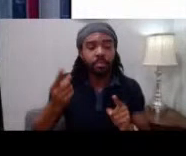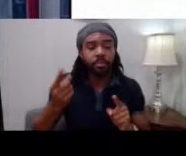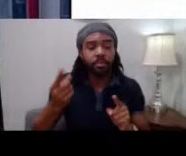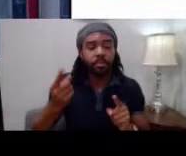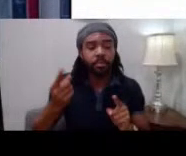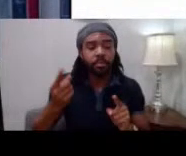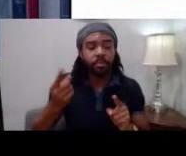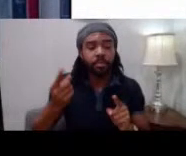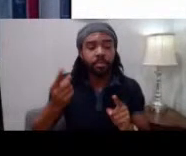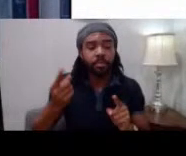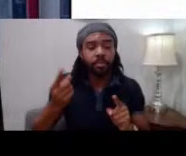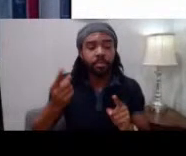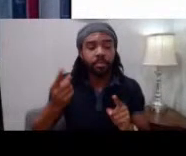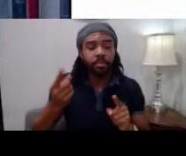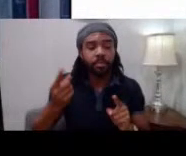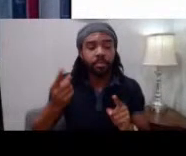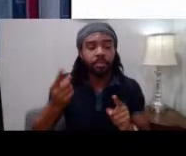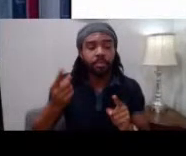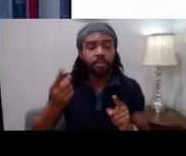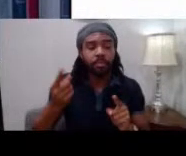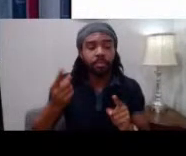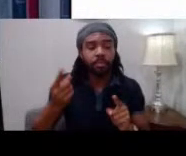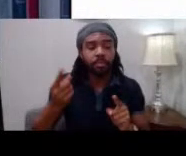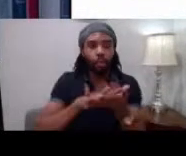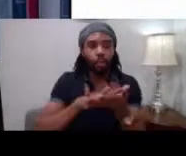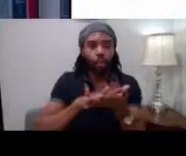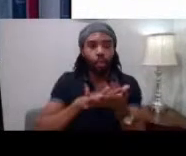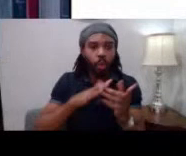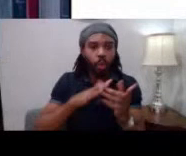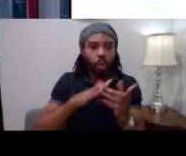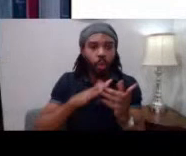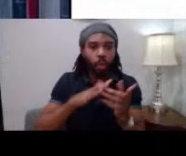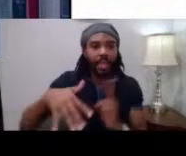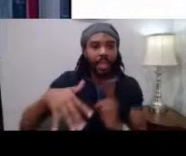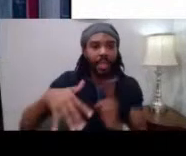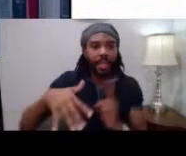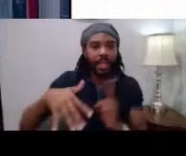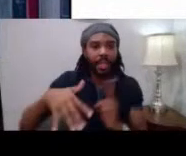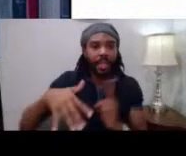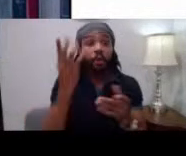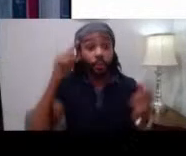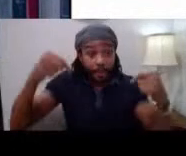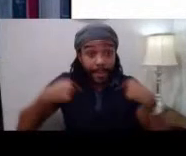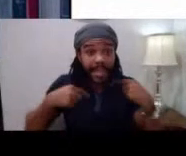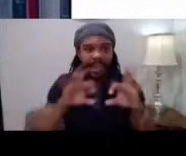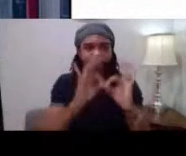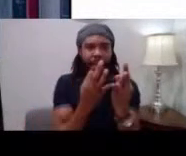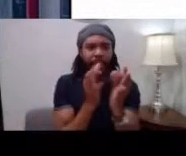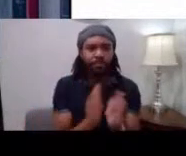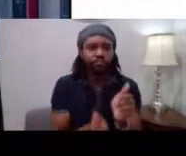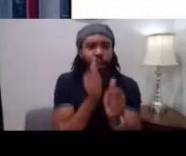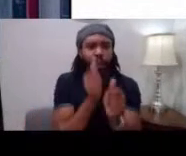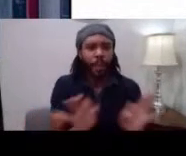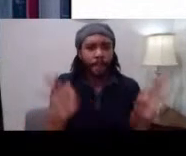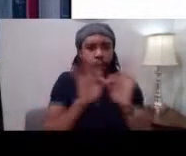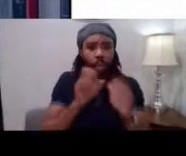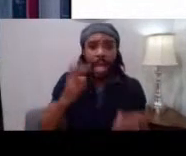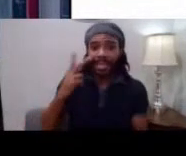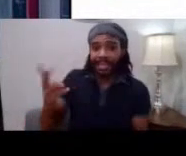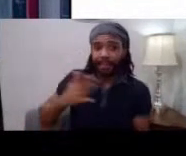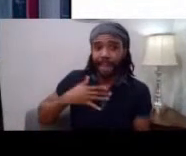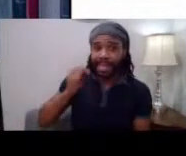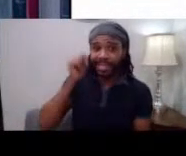is everything. When I see my two teenagers, I see hope and the future, a world of possibilities.